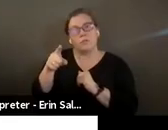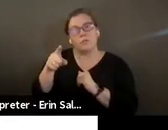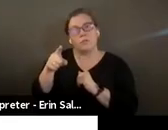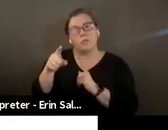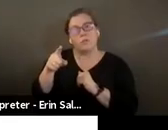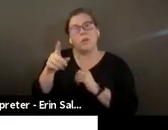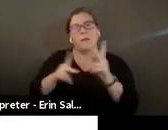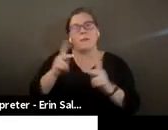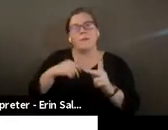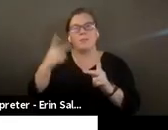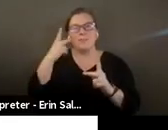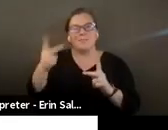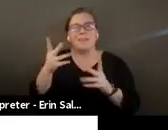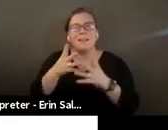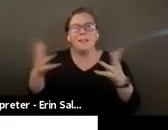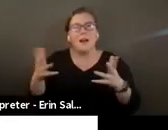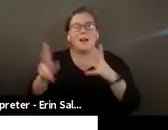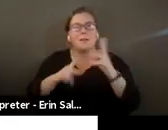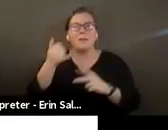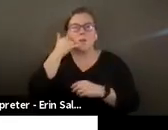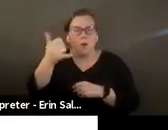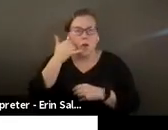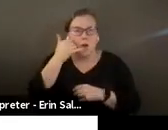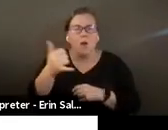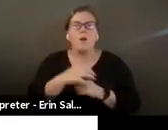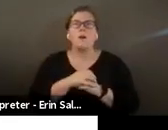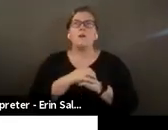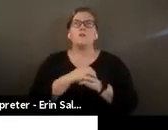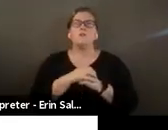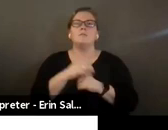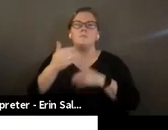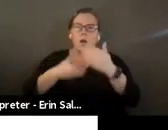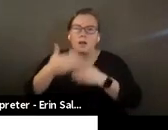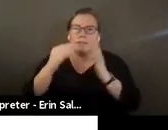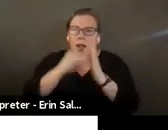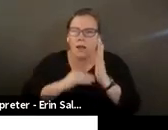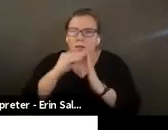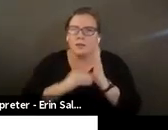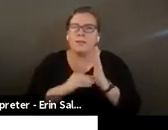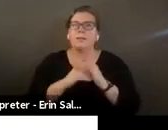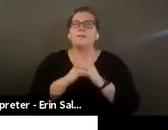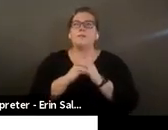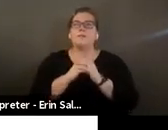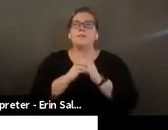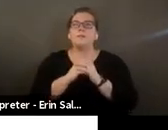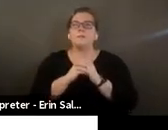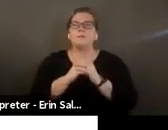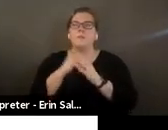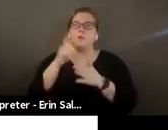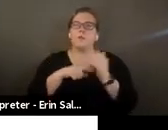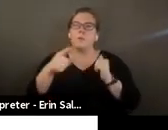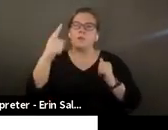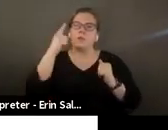lot of these people that are calling specifically, processing their applications, what would you say is